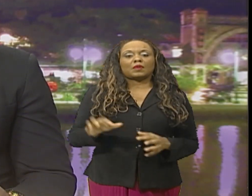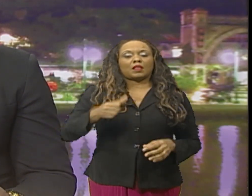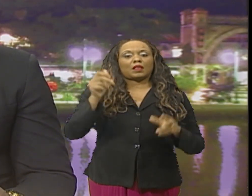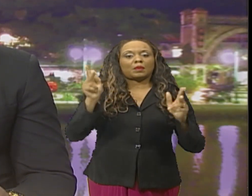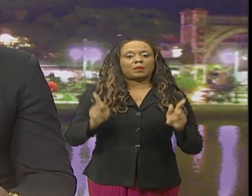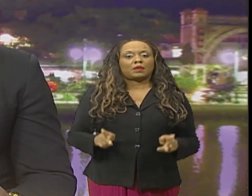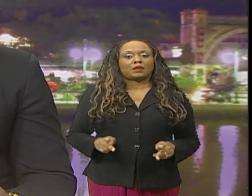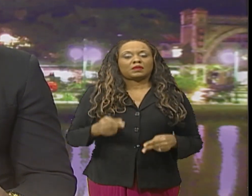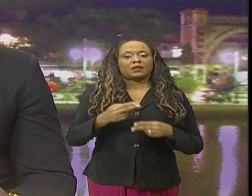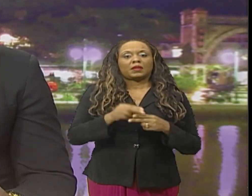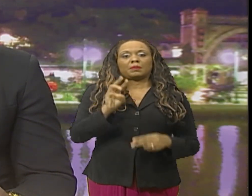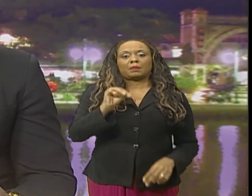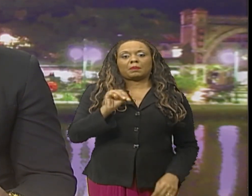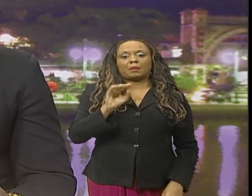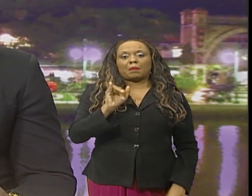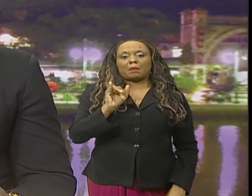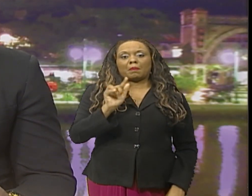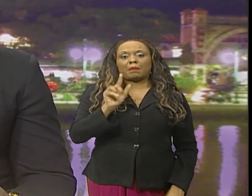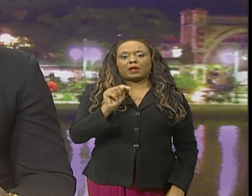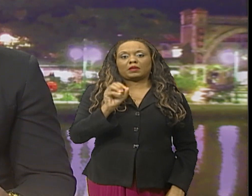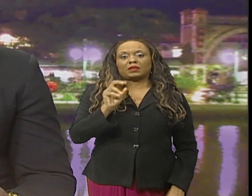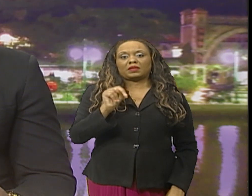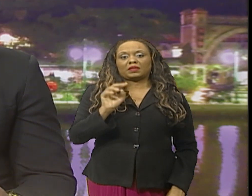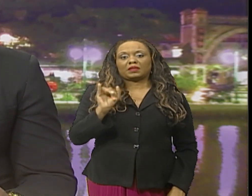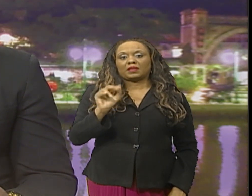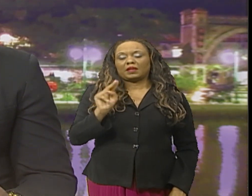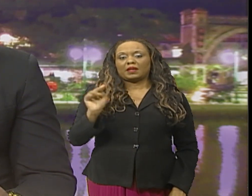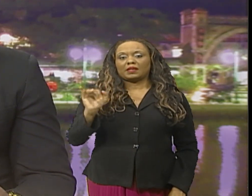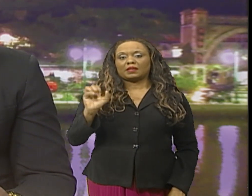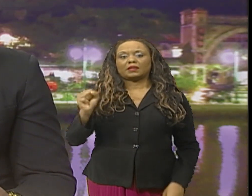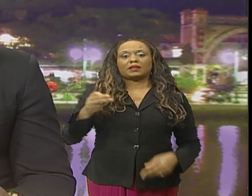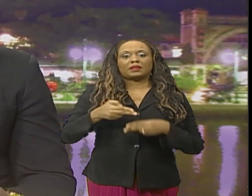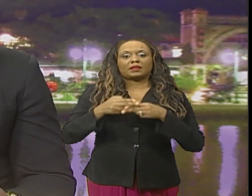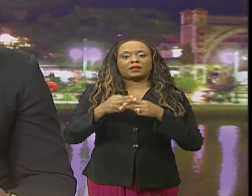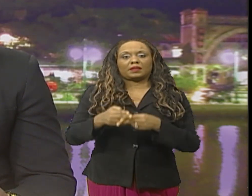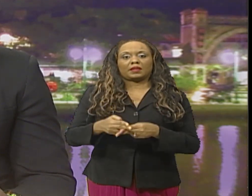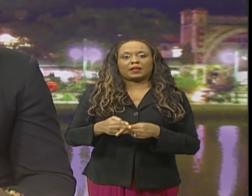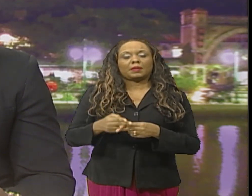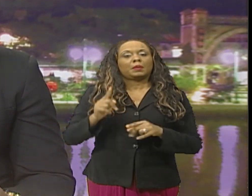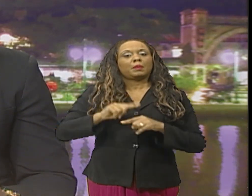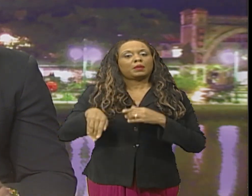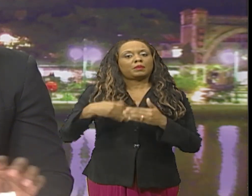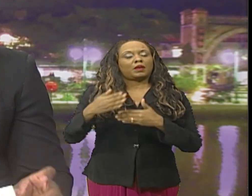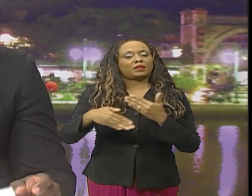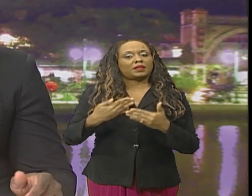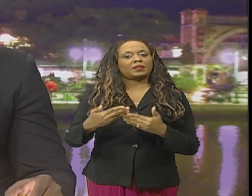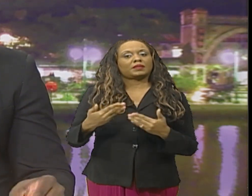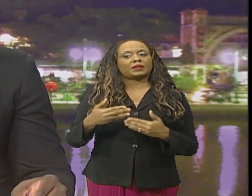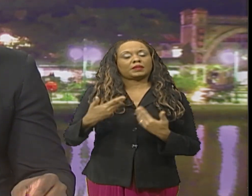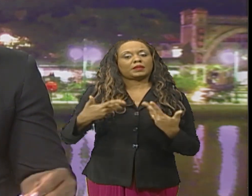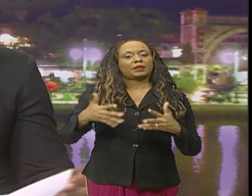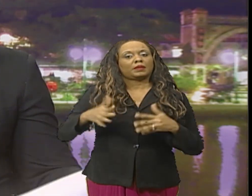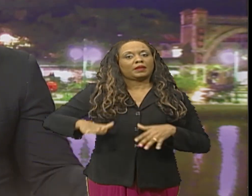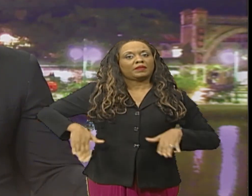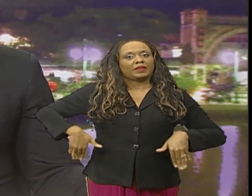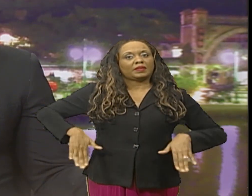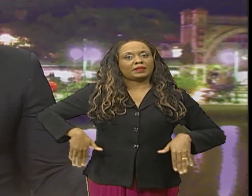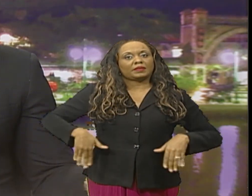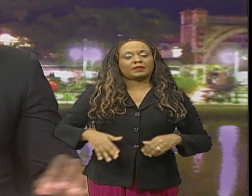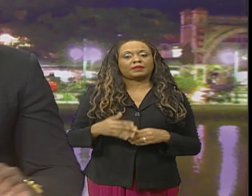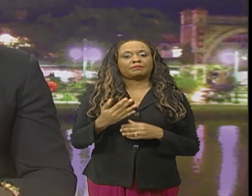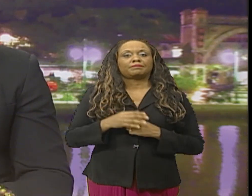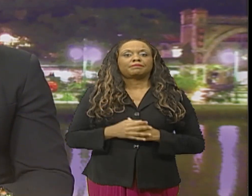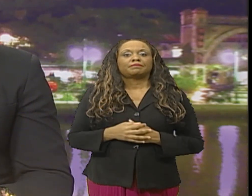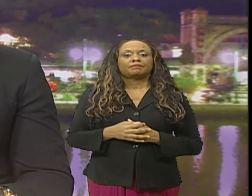Milton Innes has also been named as a nominee for a diplomatic posting. However, his appointment process is incomplete.